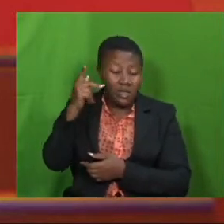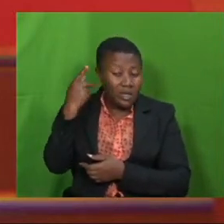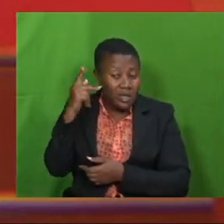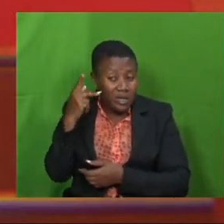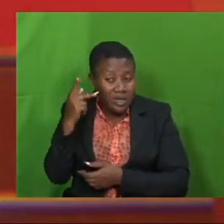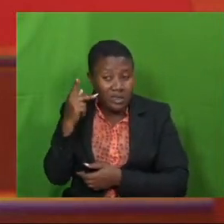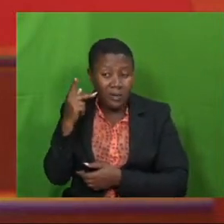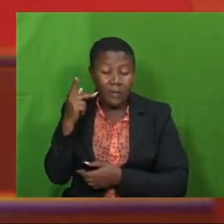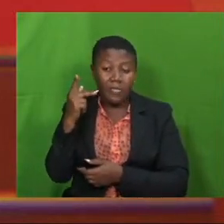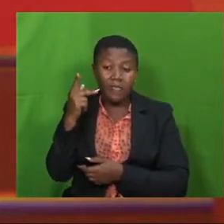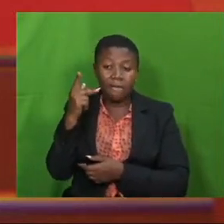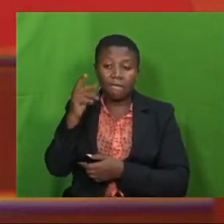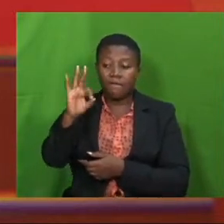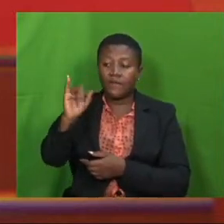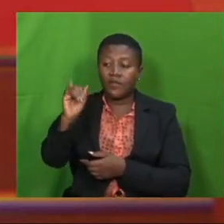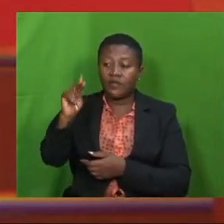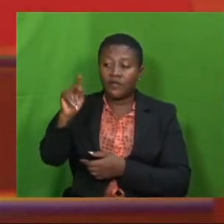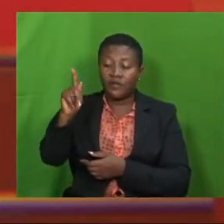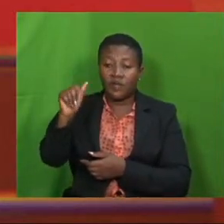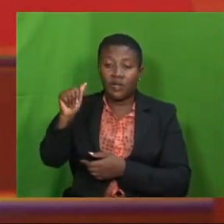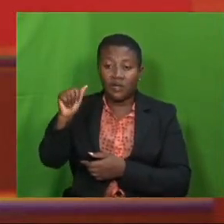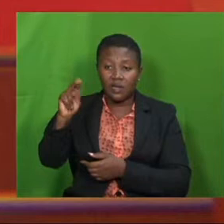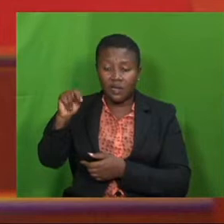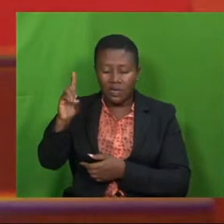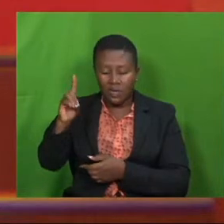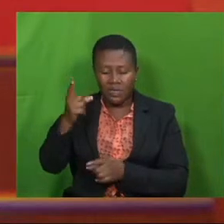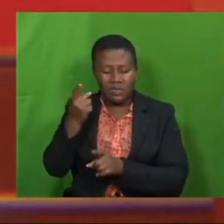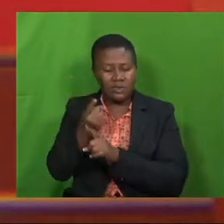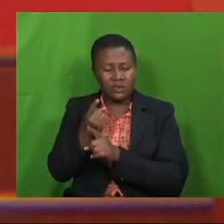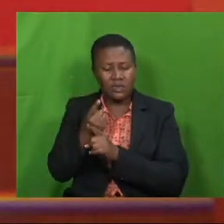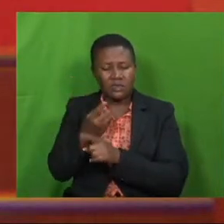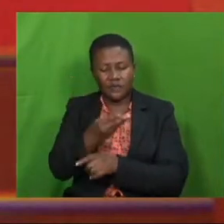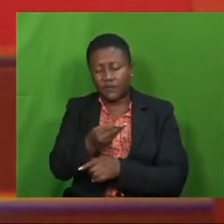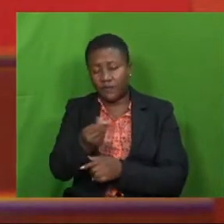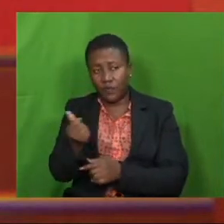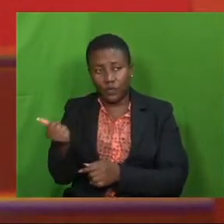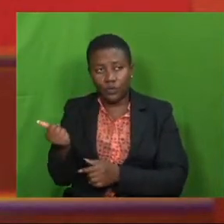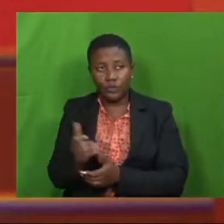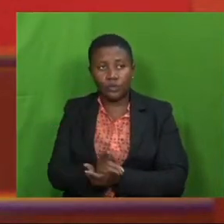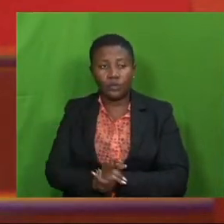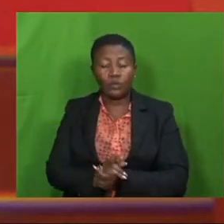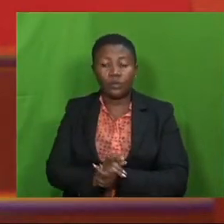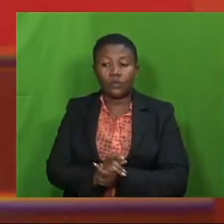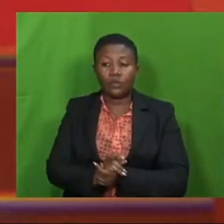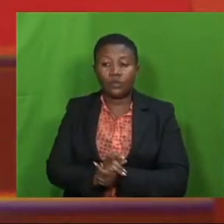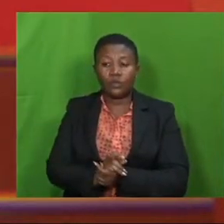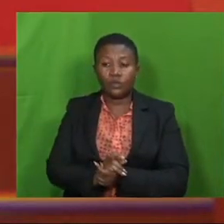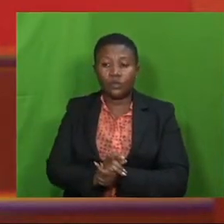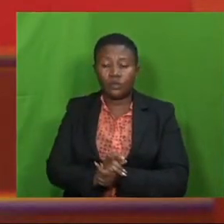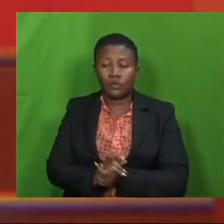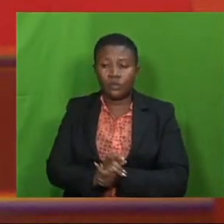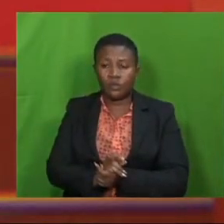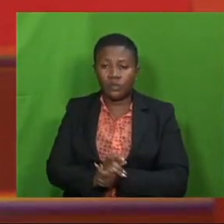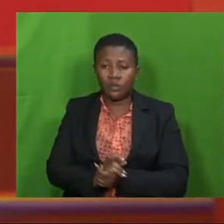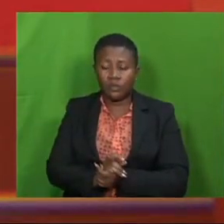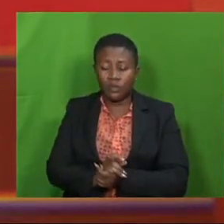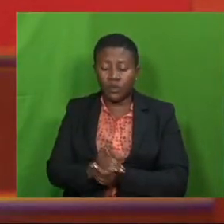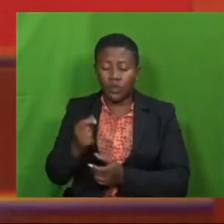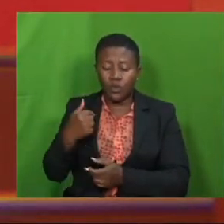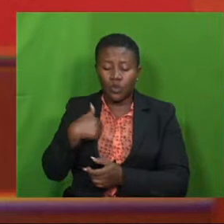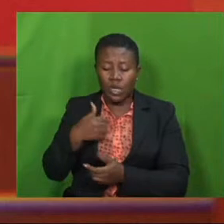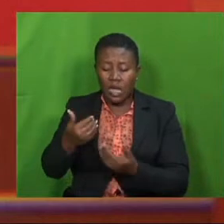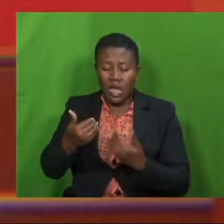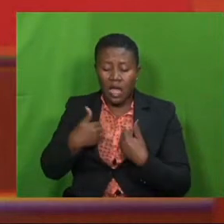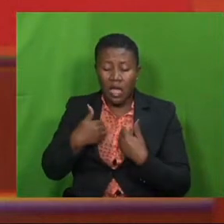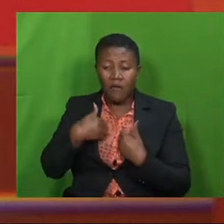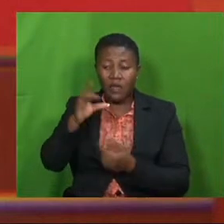and Finland, just to mention a few. We hosted the 82nd Executive Meeting of